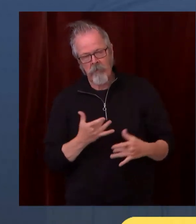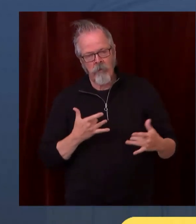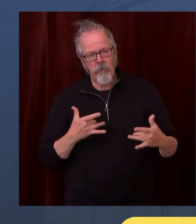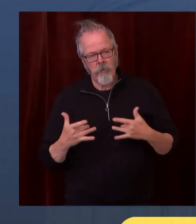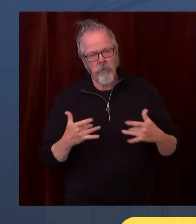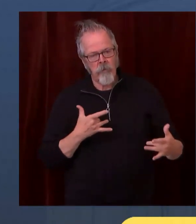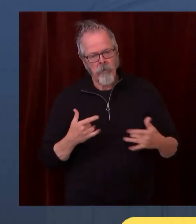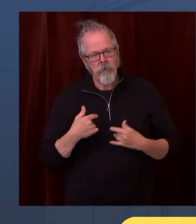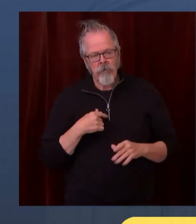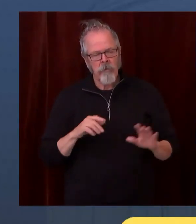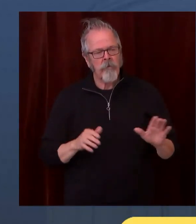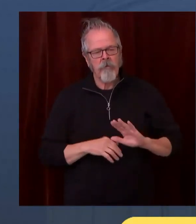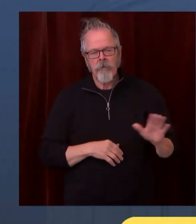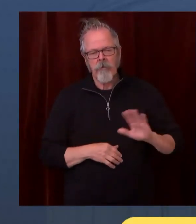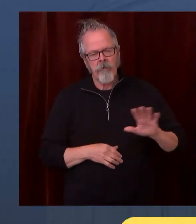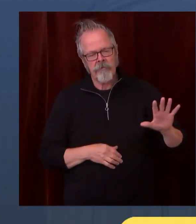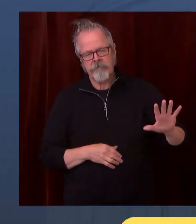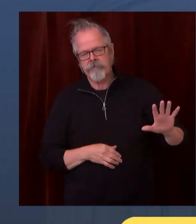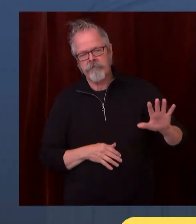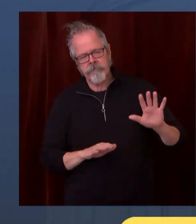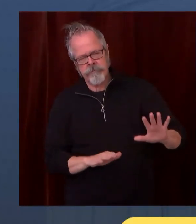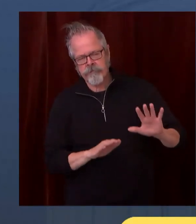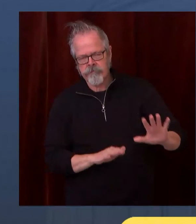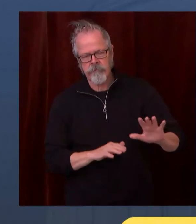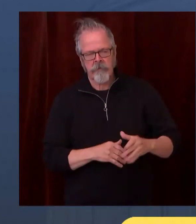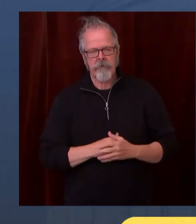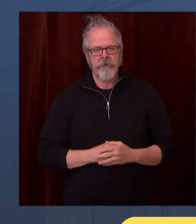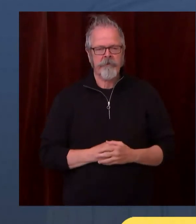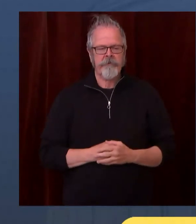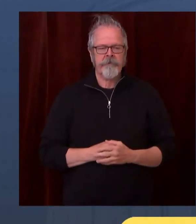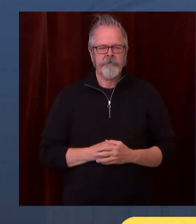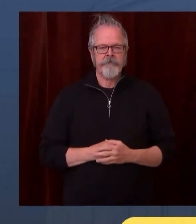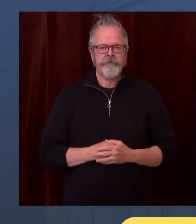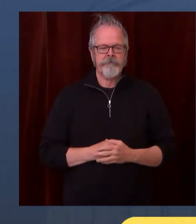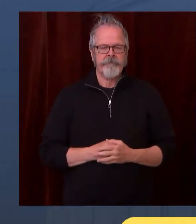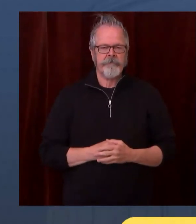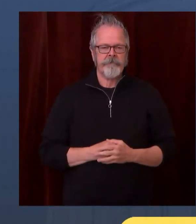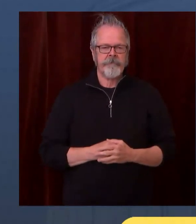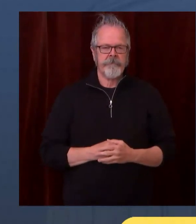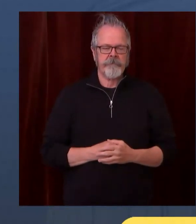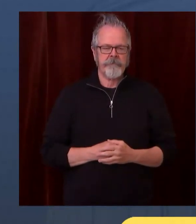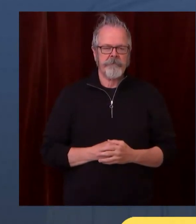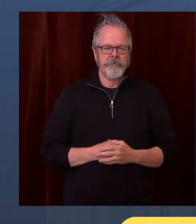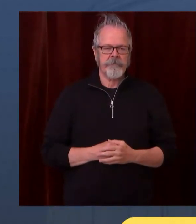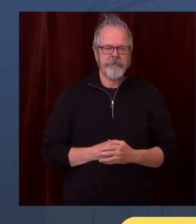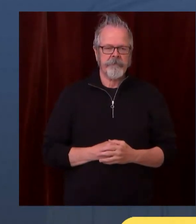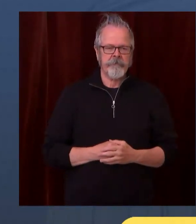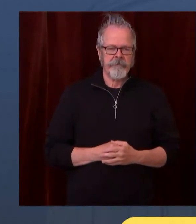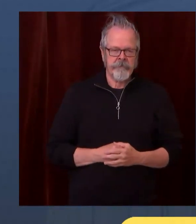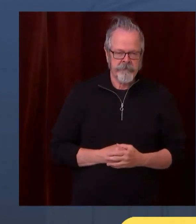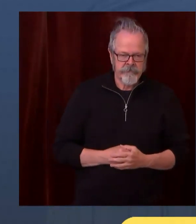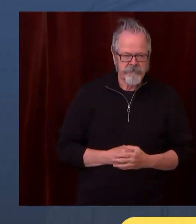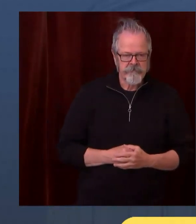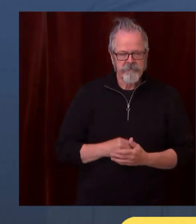this is also around at what point in time people might be at a party infectious. And again,